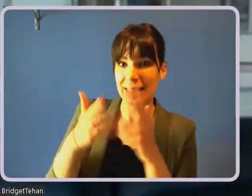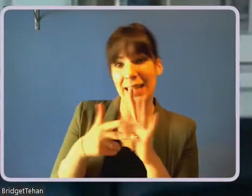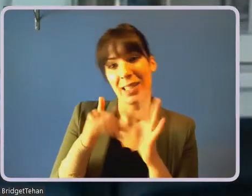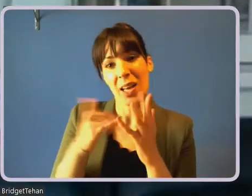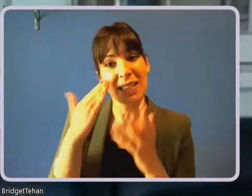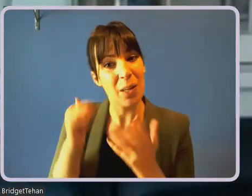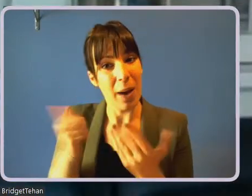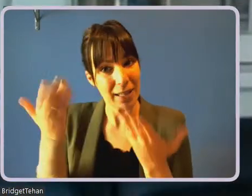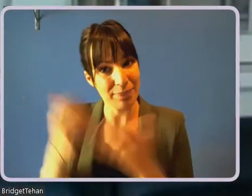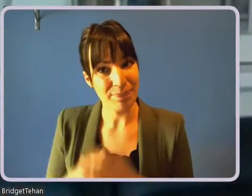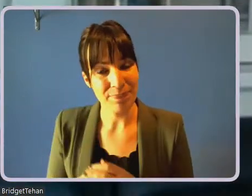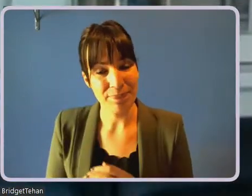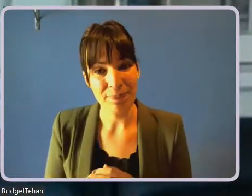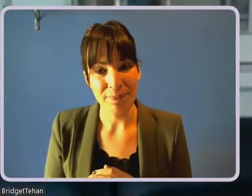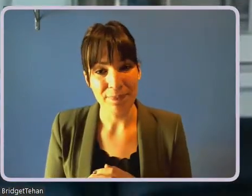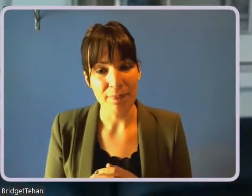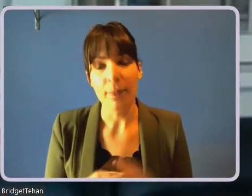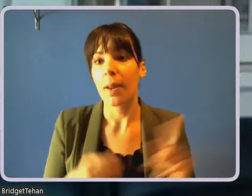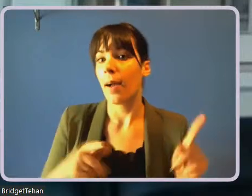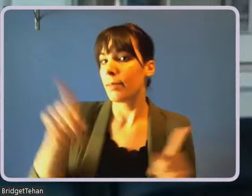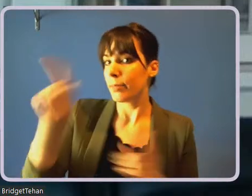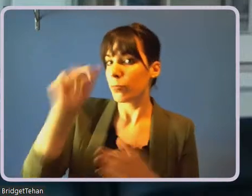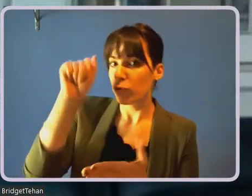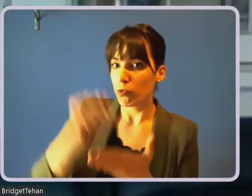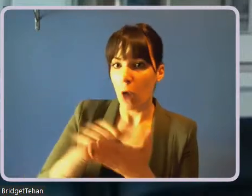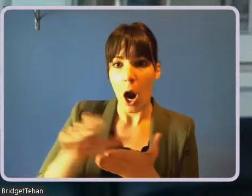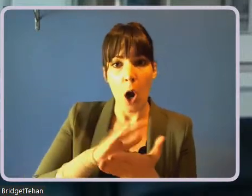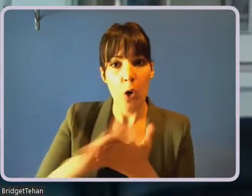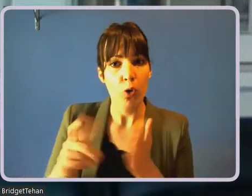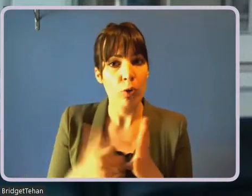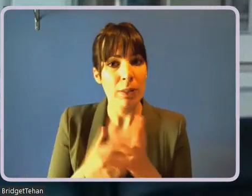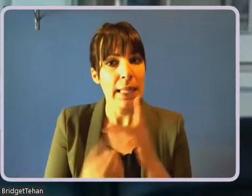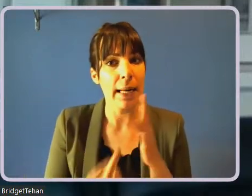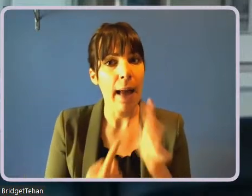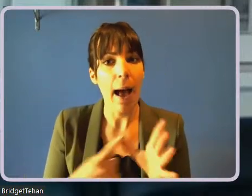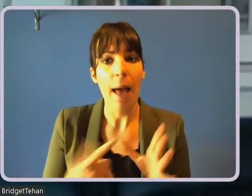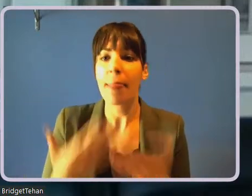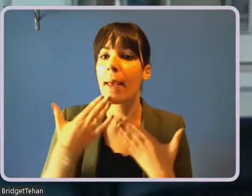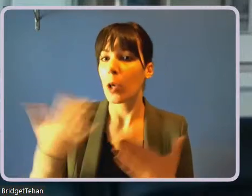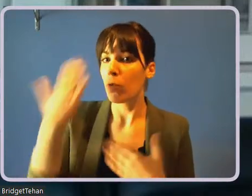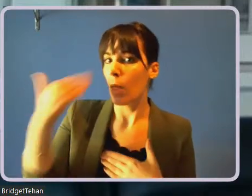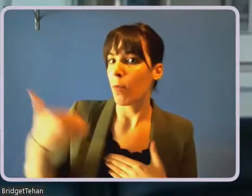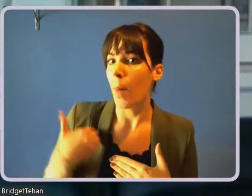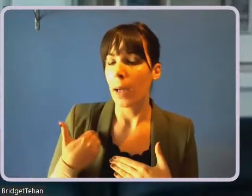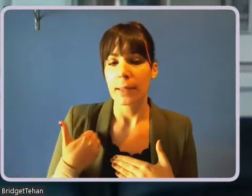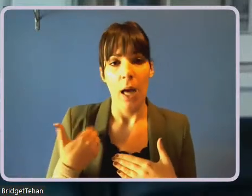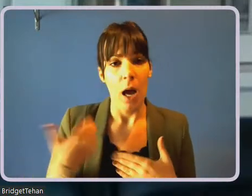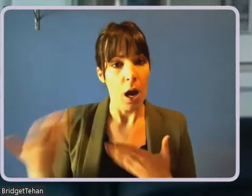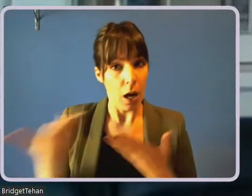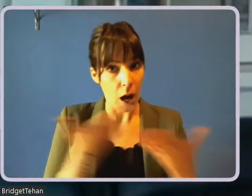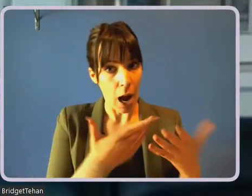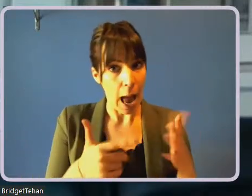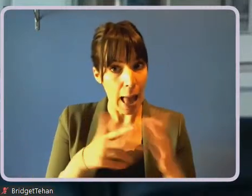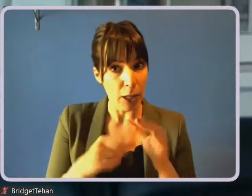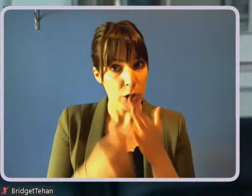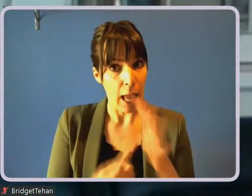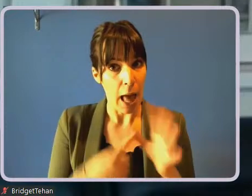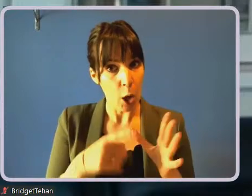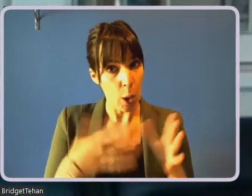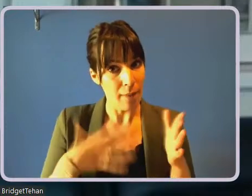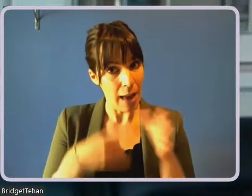That's exactly right, Christina, and thanks for that reminder. Angela, did you have an answer to that question?